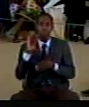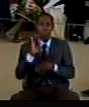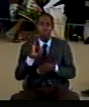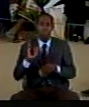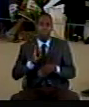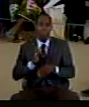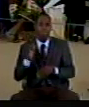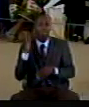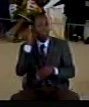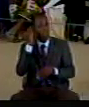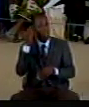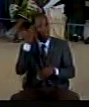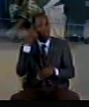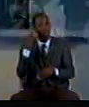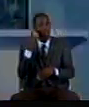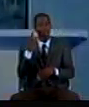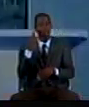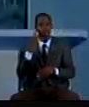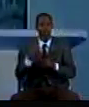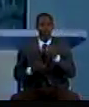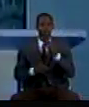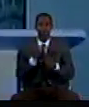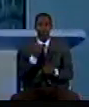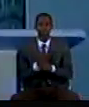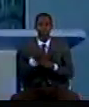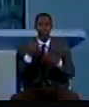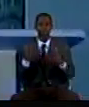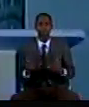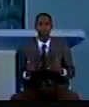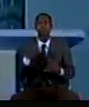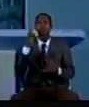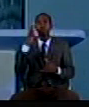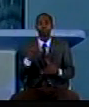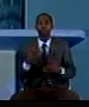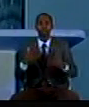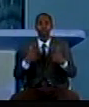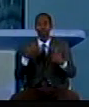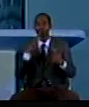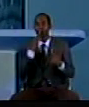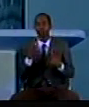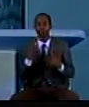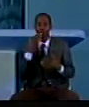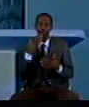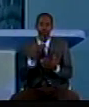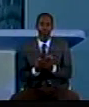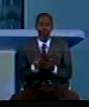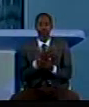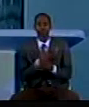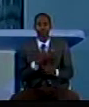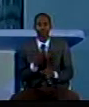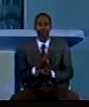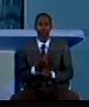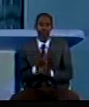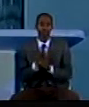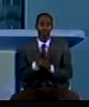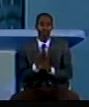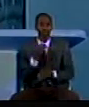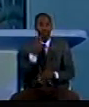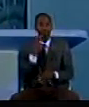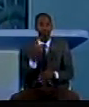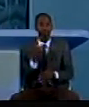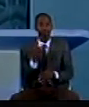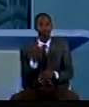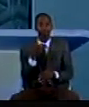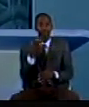And for 34 years now, God has been awesome, God has been faithful. In fact, there are miracles